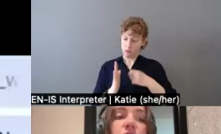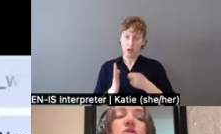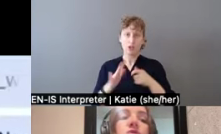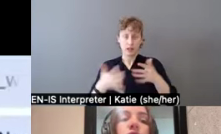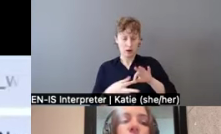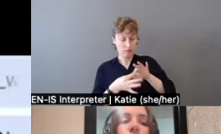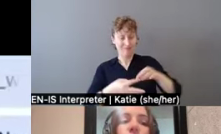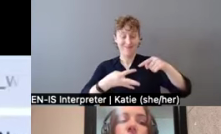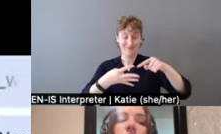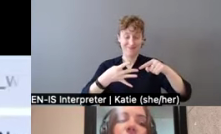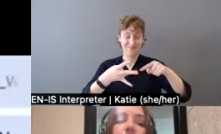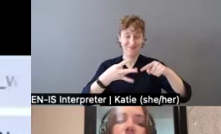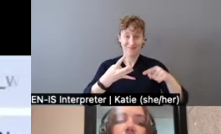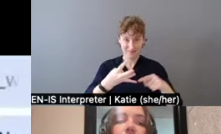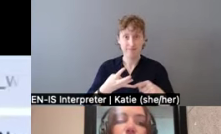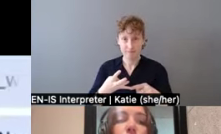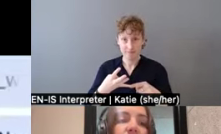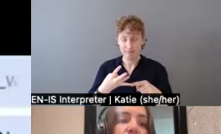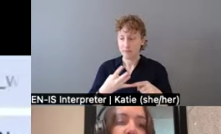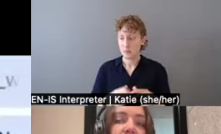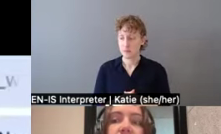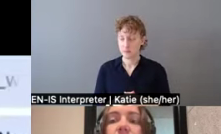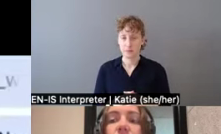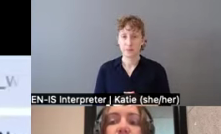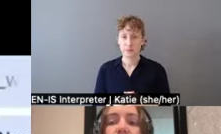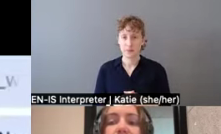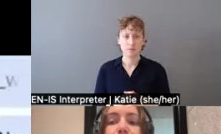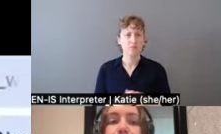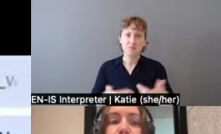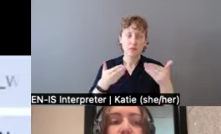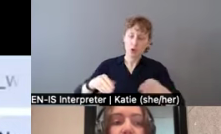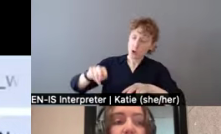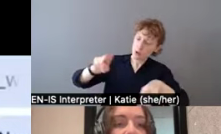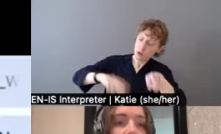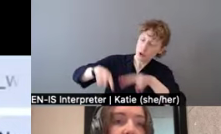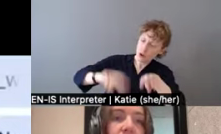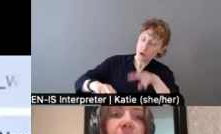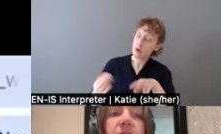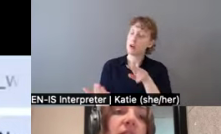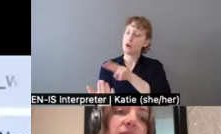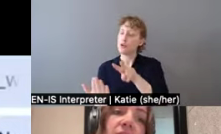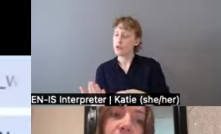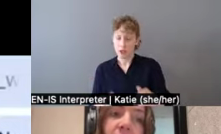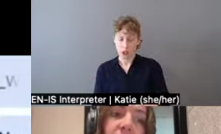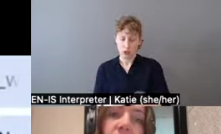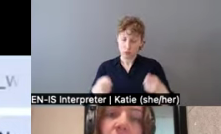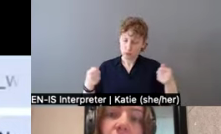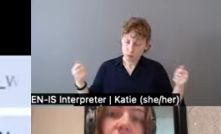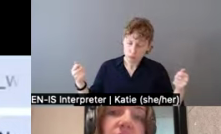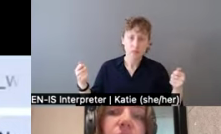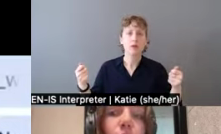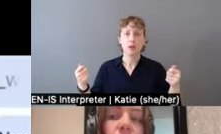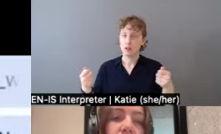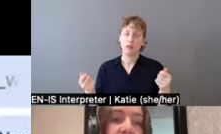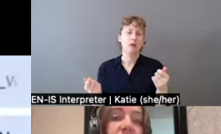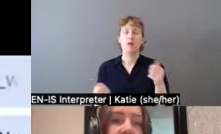really encourage you to have a look and to read the funding manual, because this is explained.